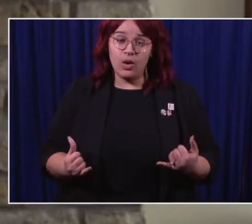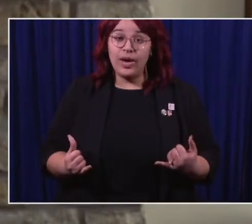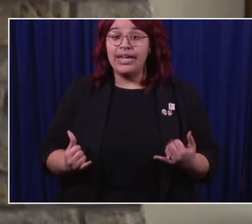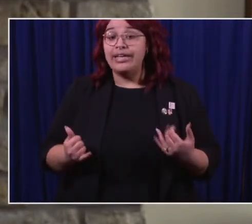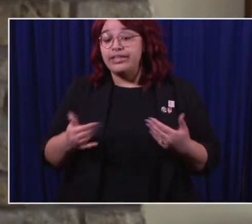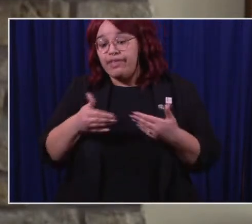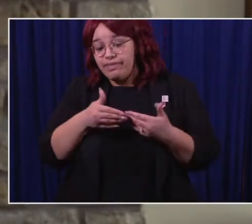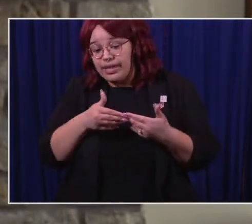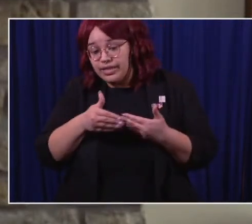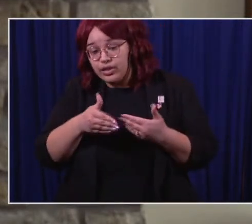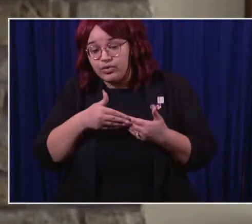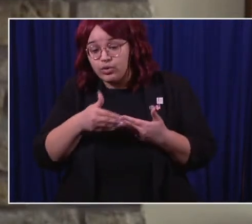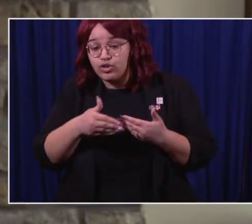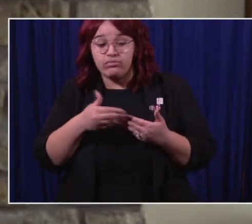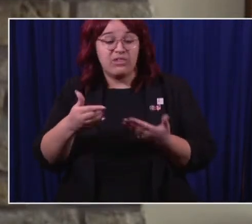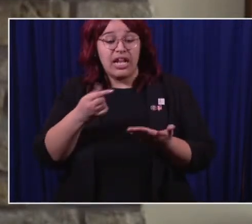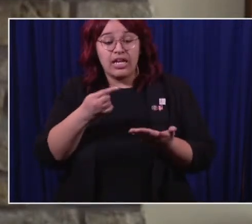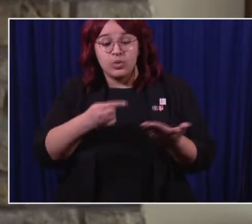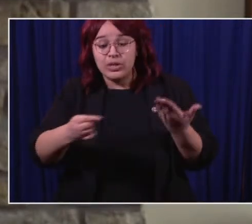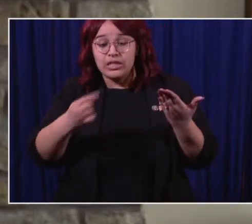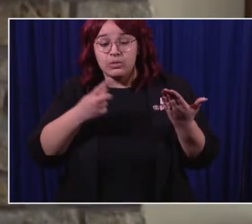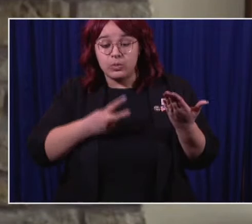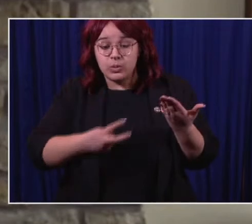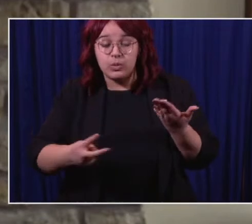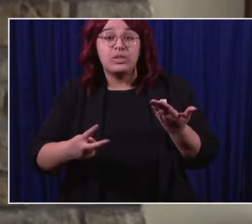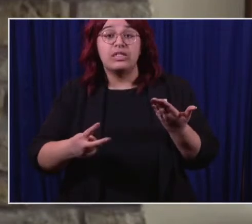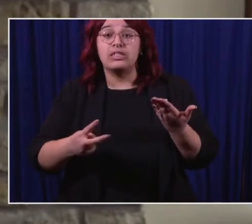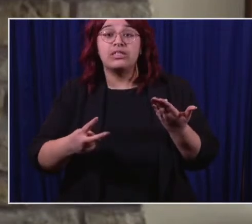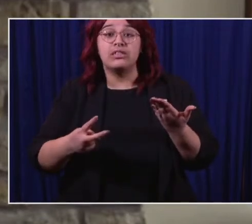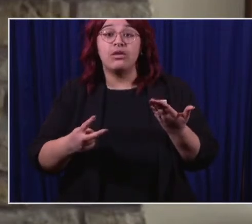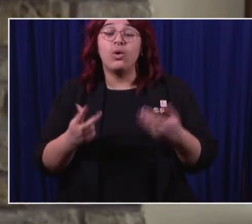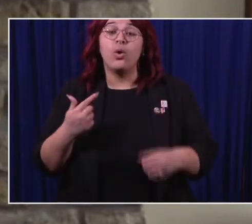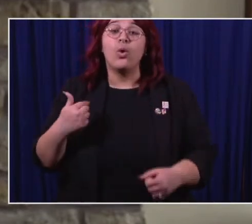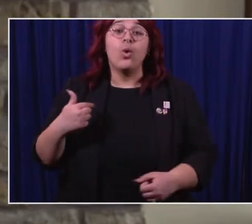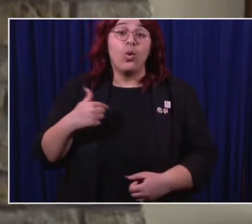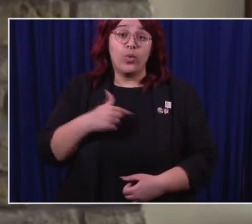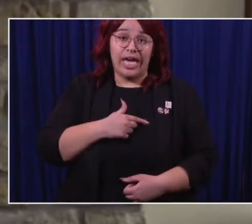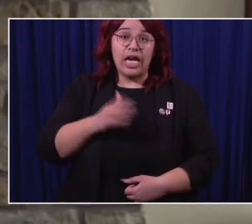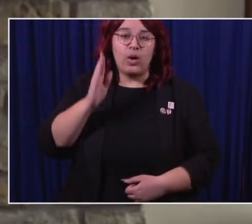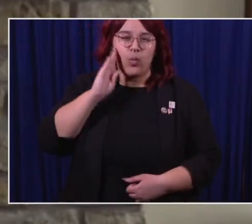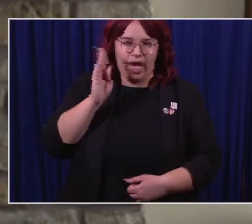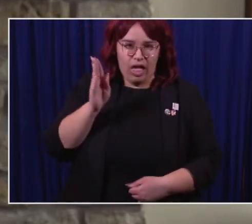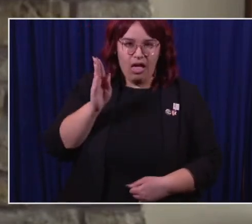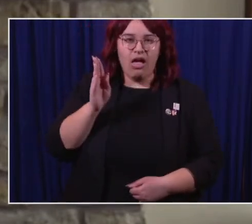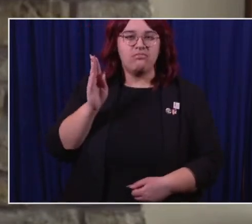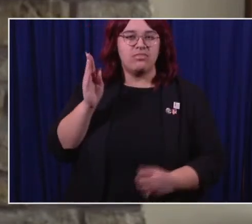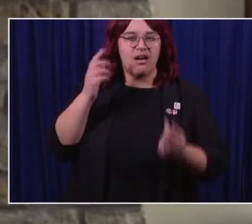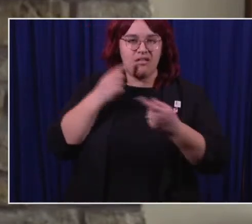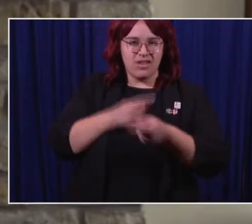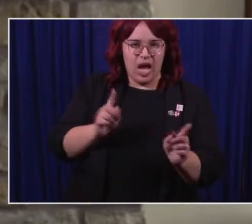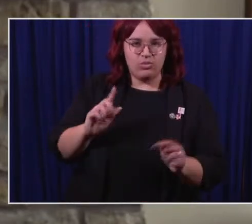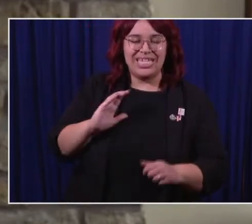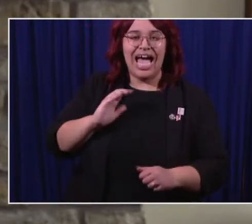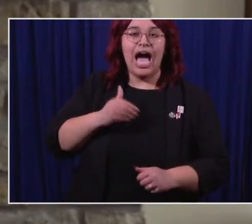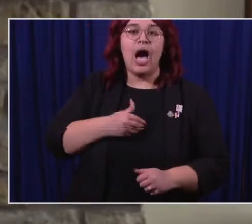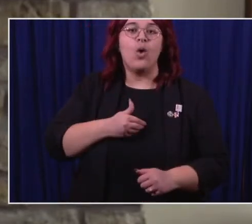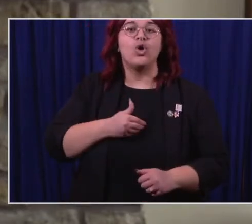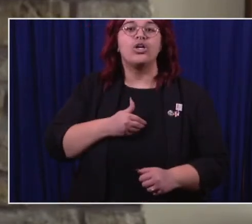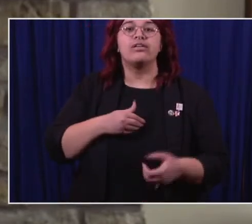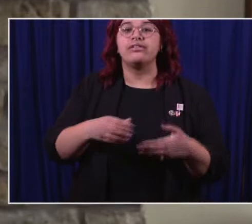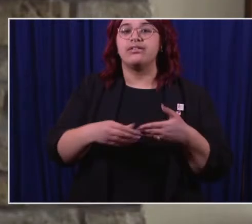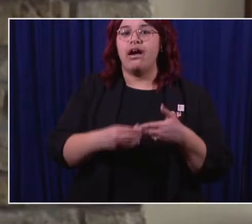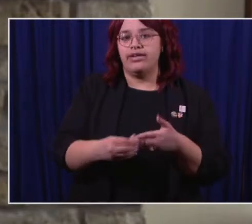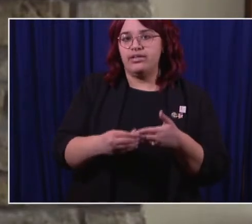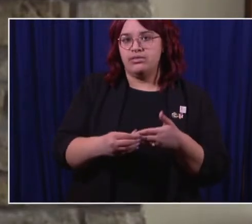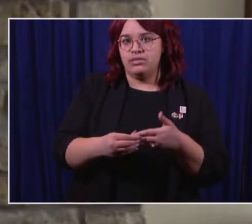future, within the next week or so, we're going to give some guidance on what we think people are going to be able to do.